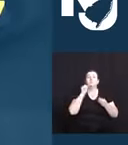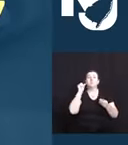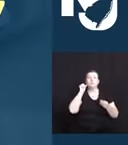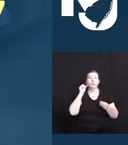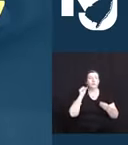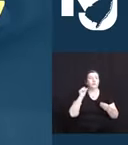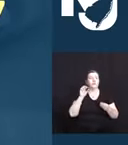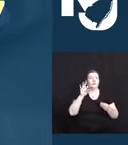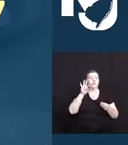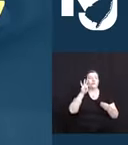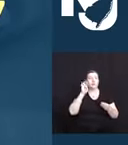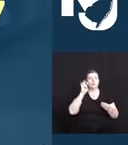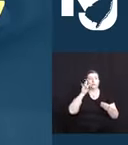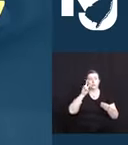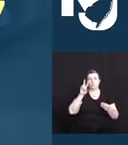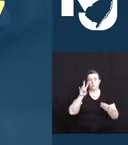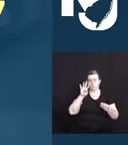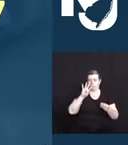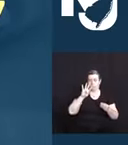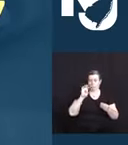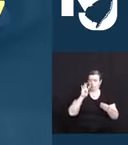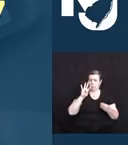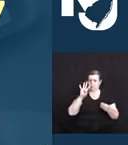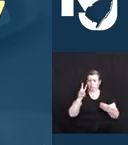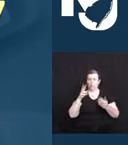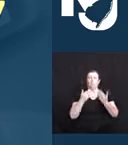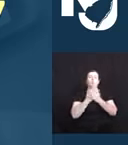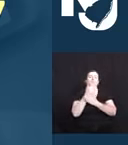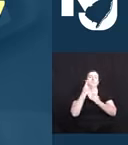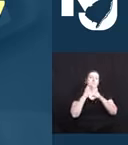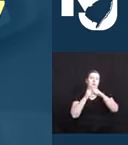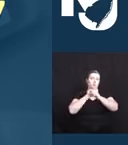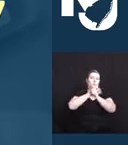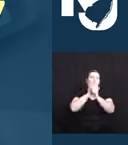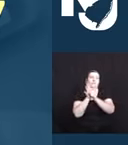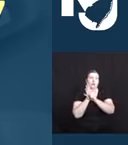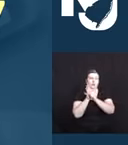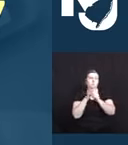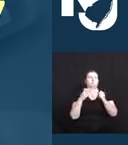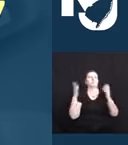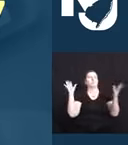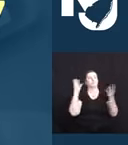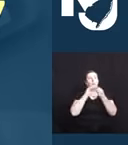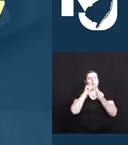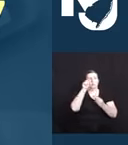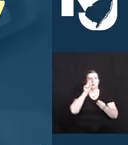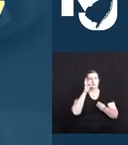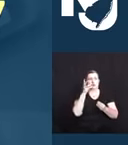442 new positive test results, pushing the statewide cumulative total since March 4th to